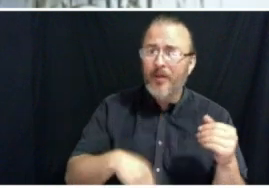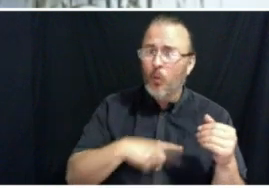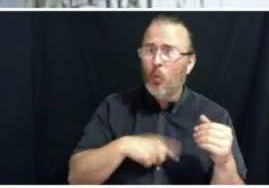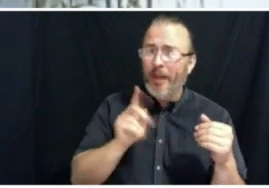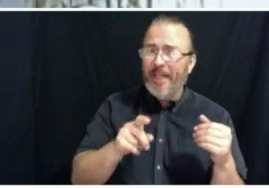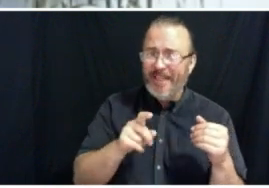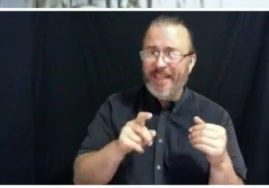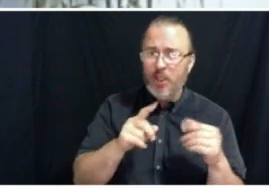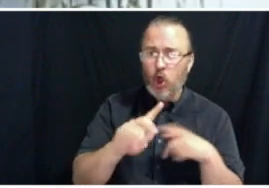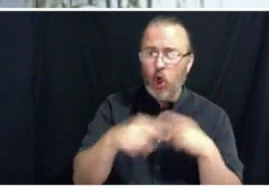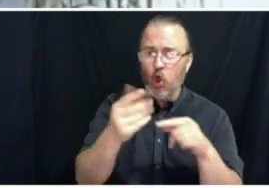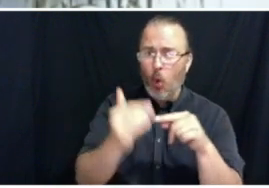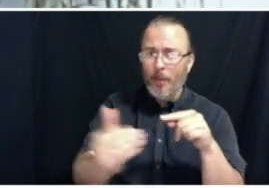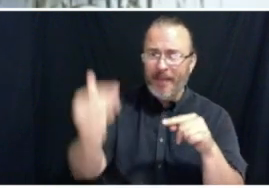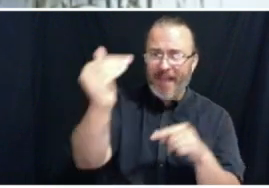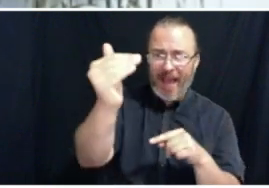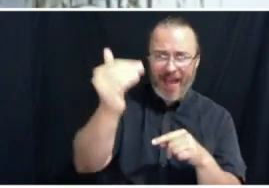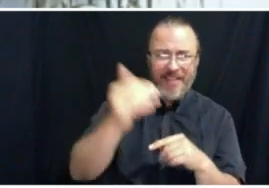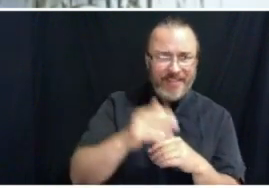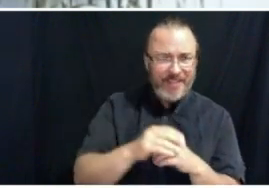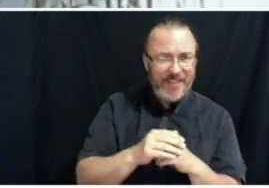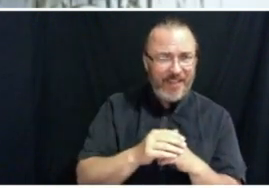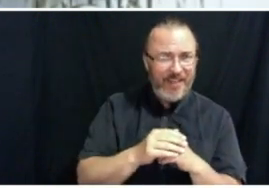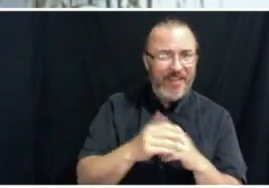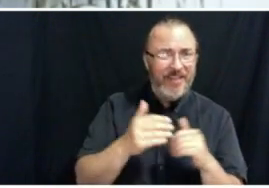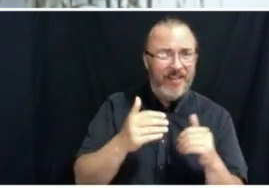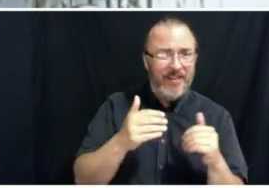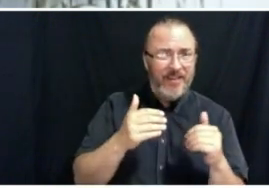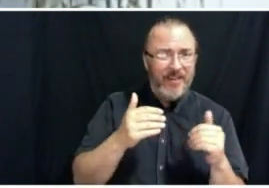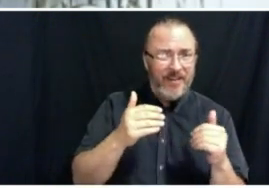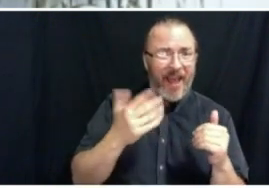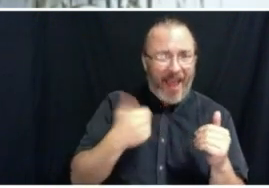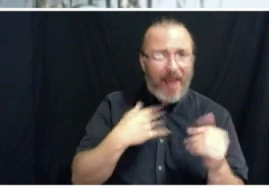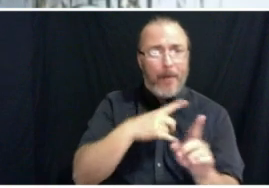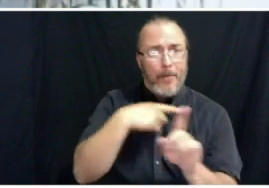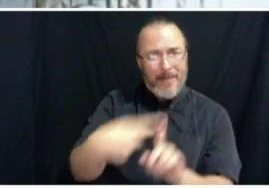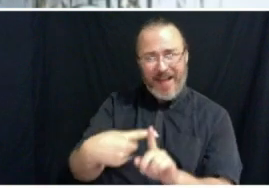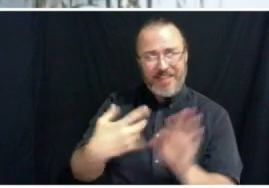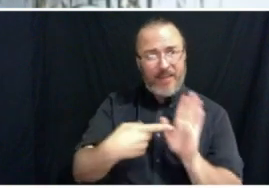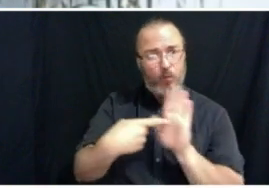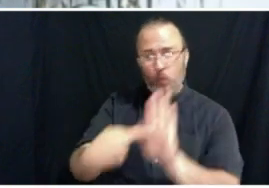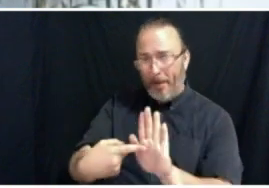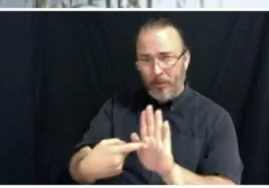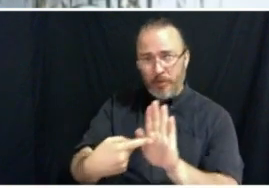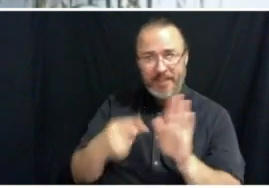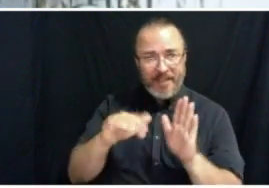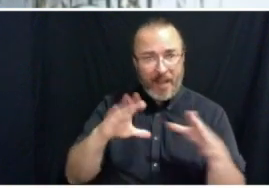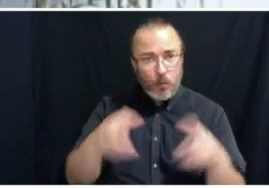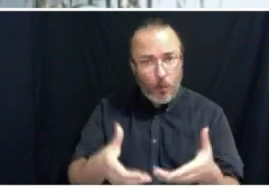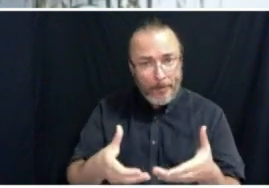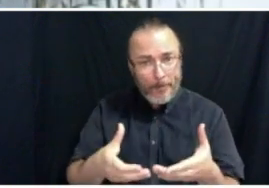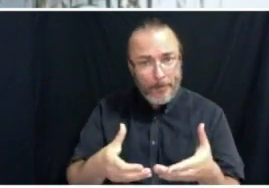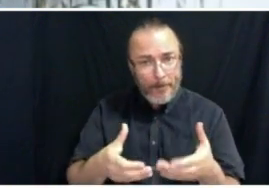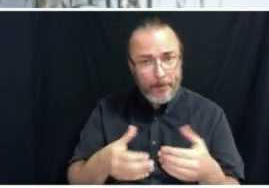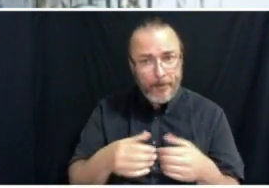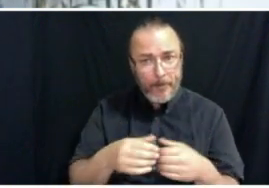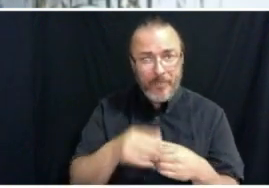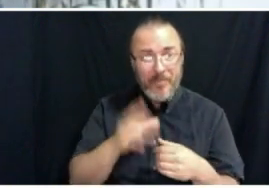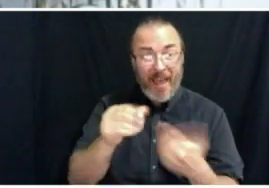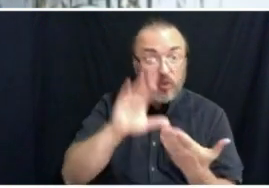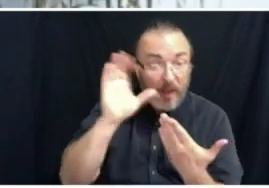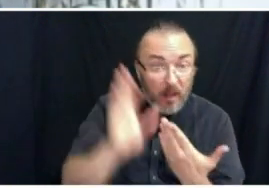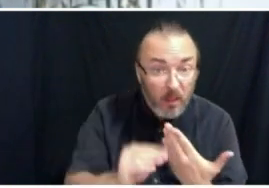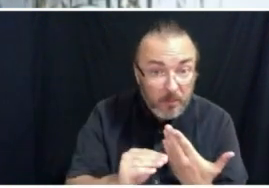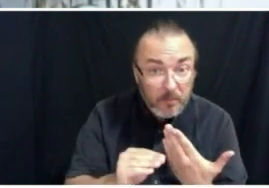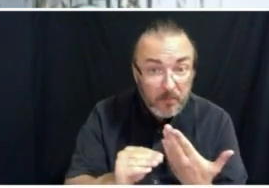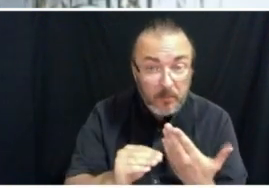having LGBTQI people kind of positively represented through the curriculum, but it